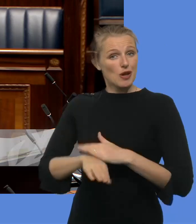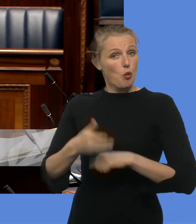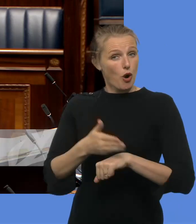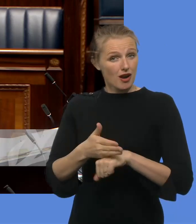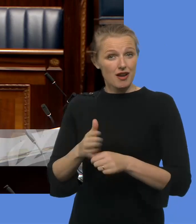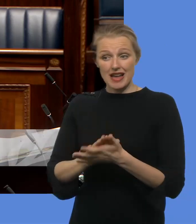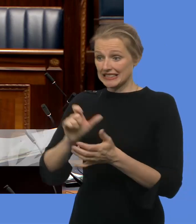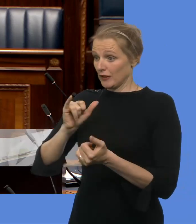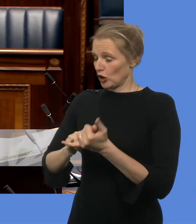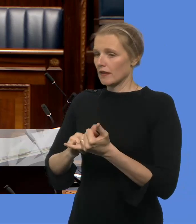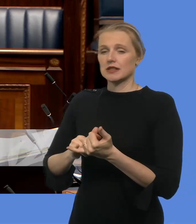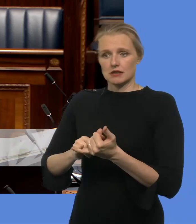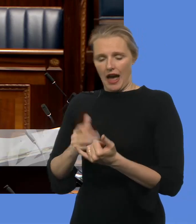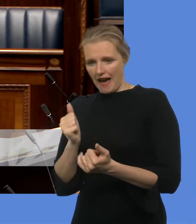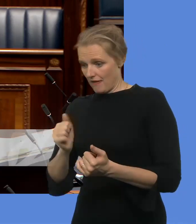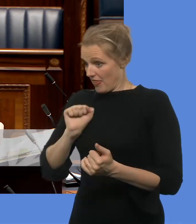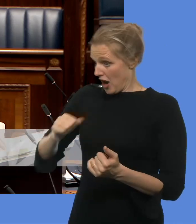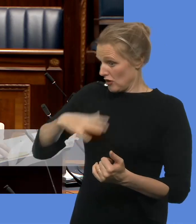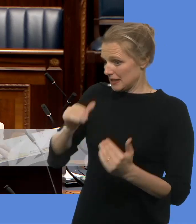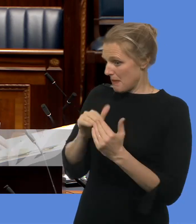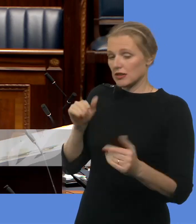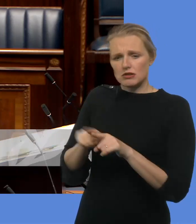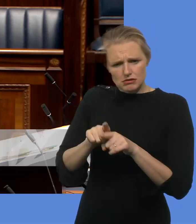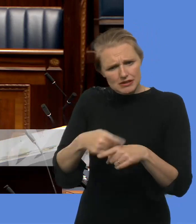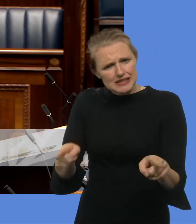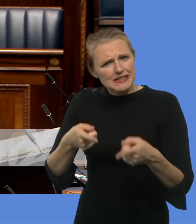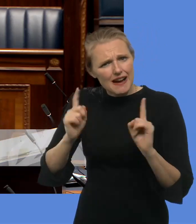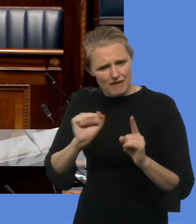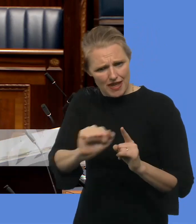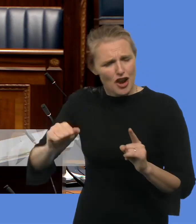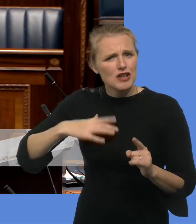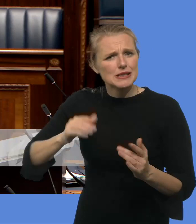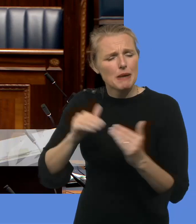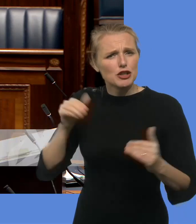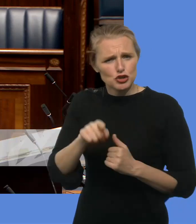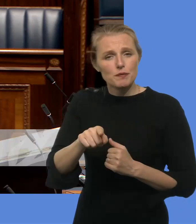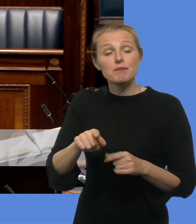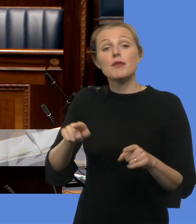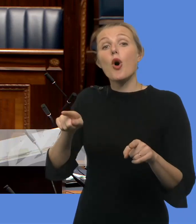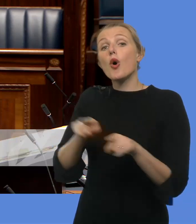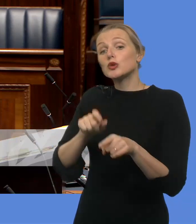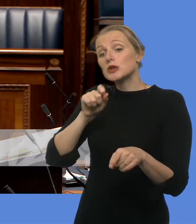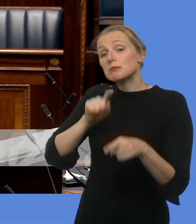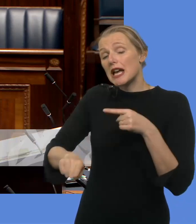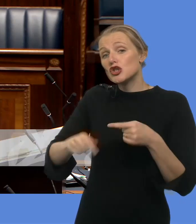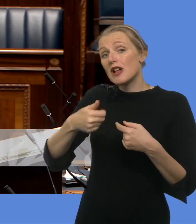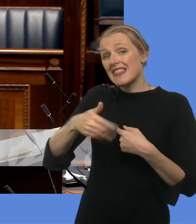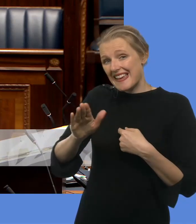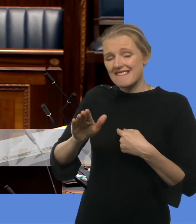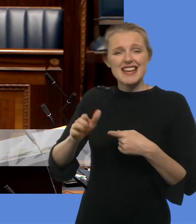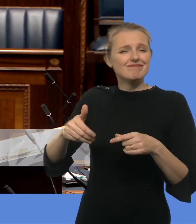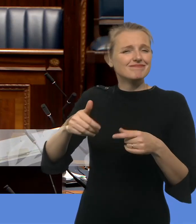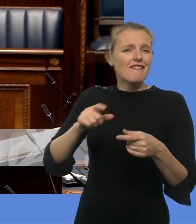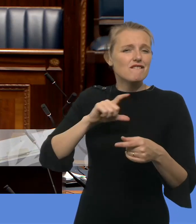of both civil service and employees, and also special leave, which provides up to 2 weeks paid leave for bereavement, including bereavement